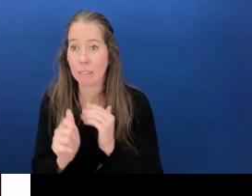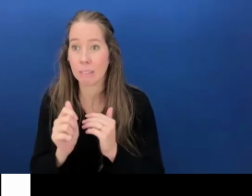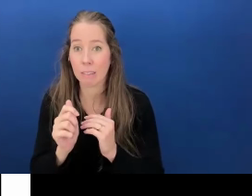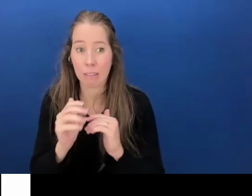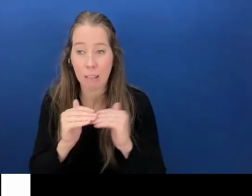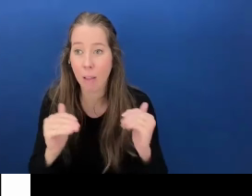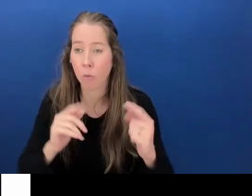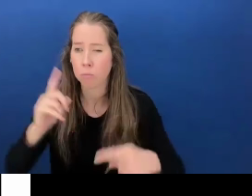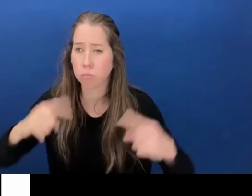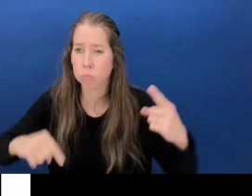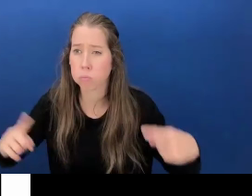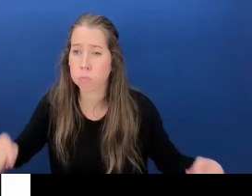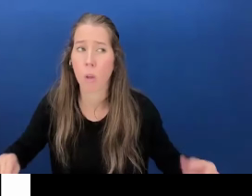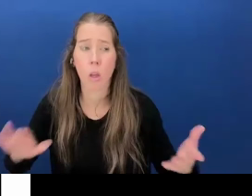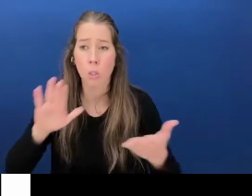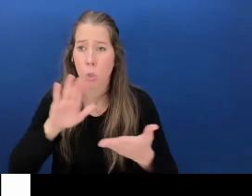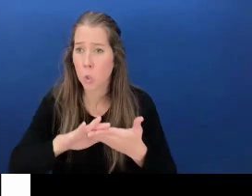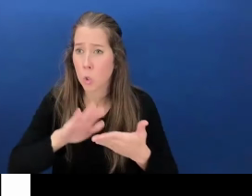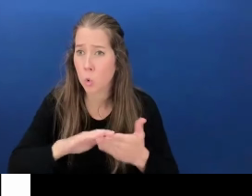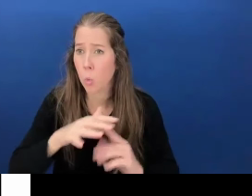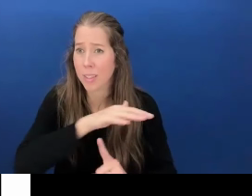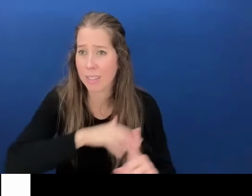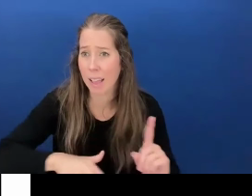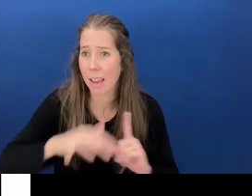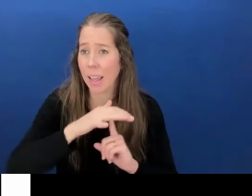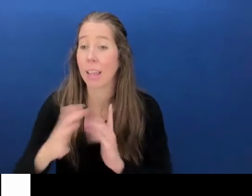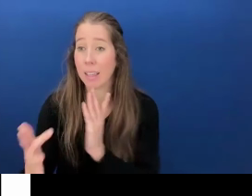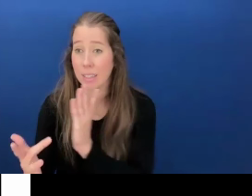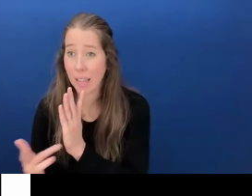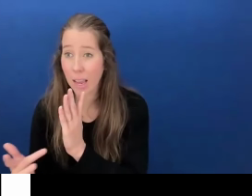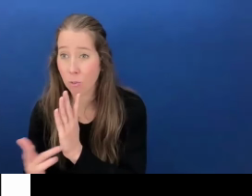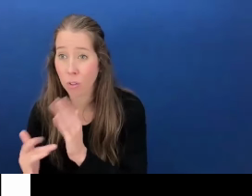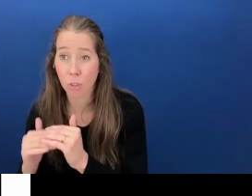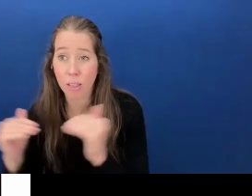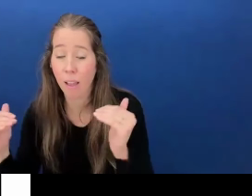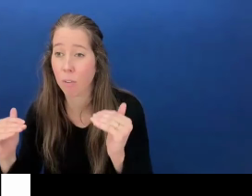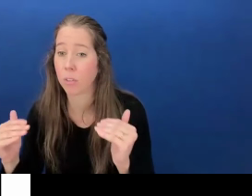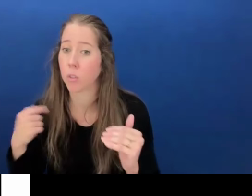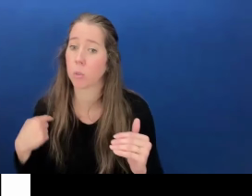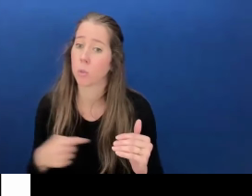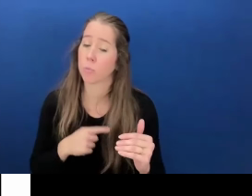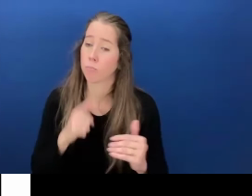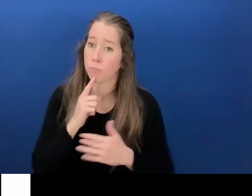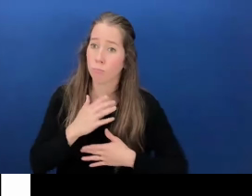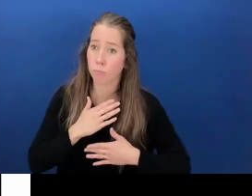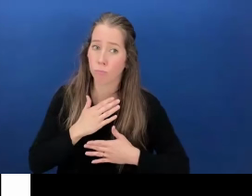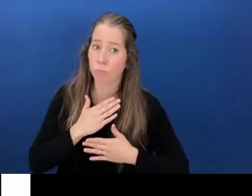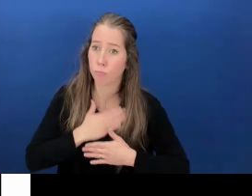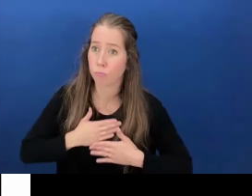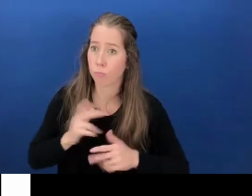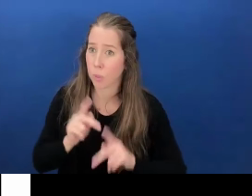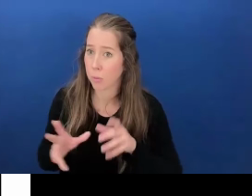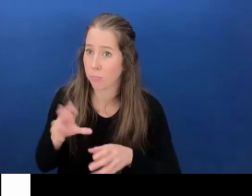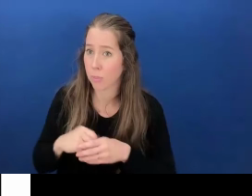the technology. So we're really grateful to have the people that we do on our team and the people who support us in the work that we do out in the